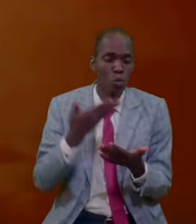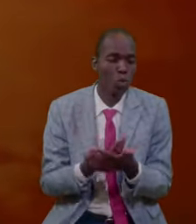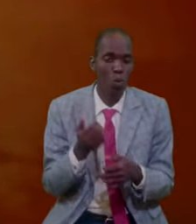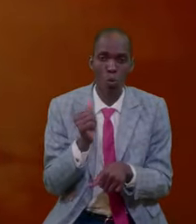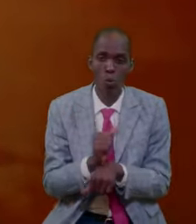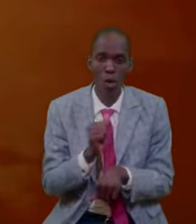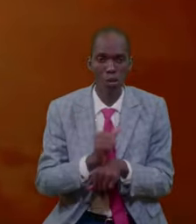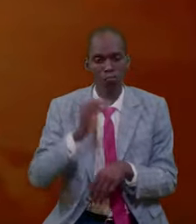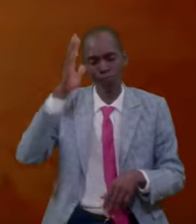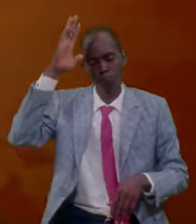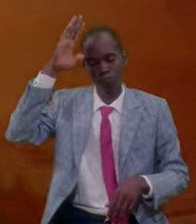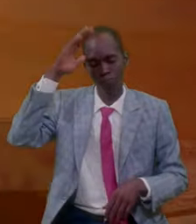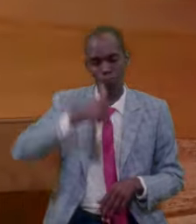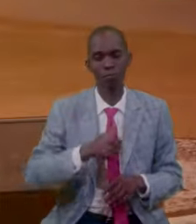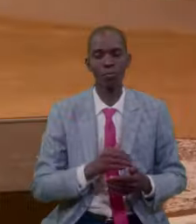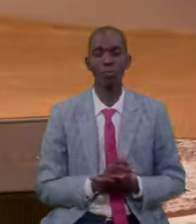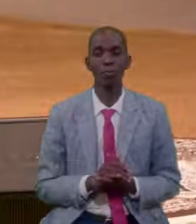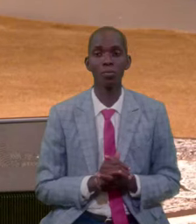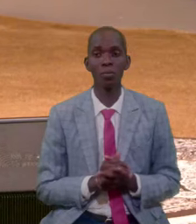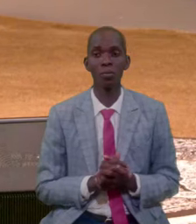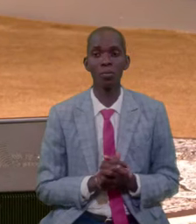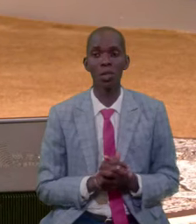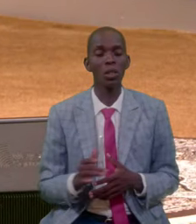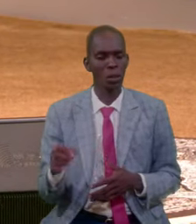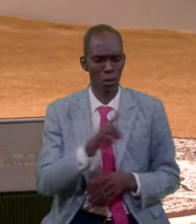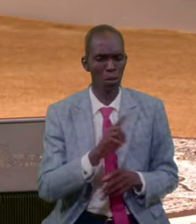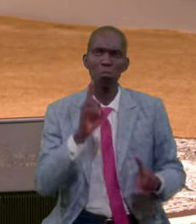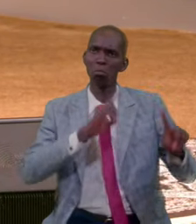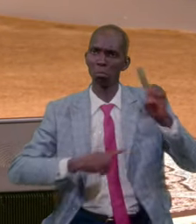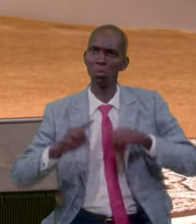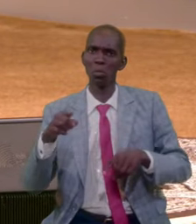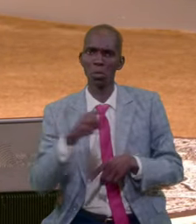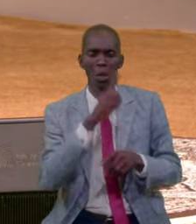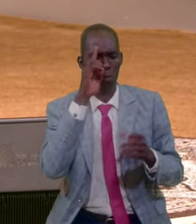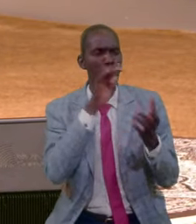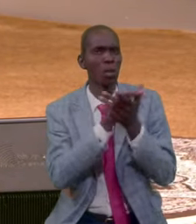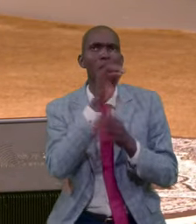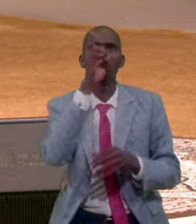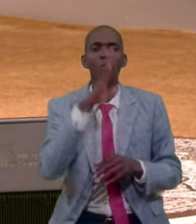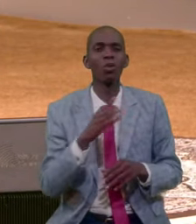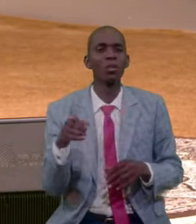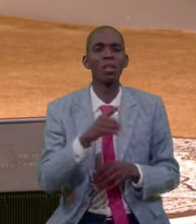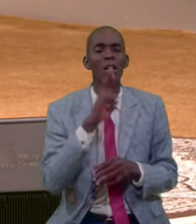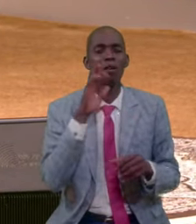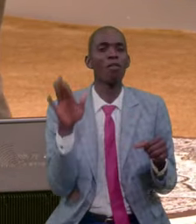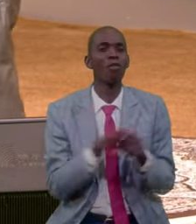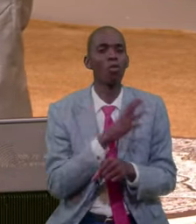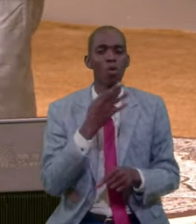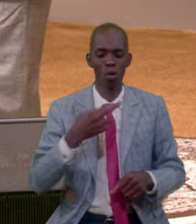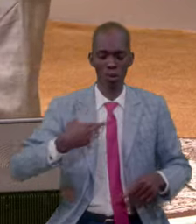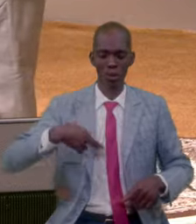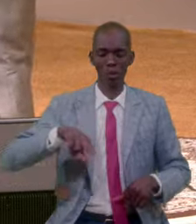work reprobate. They profess that they know God. They're religious, traditionally